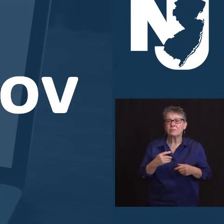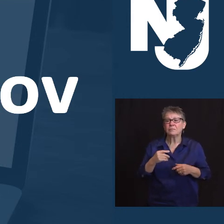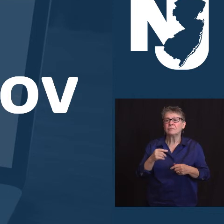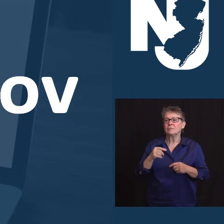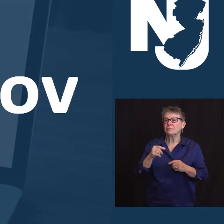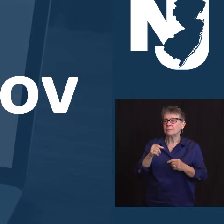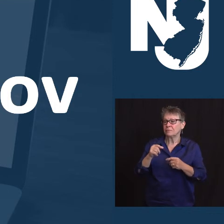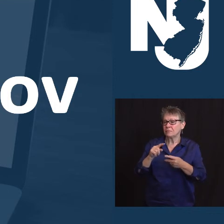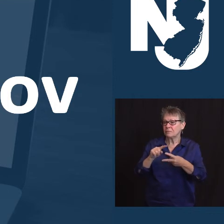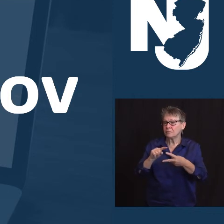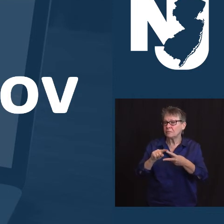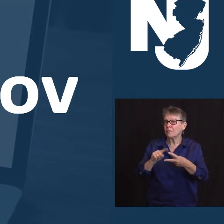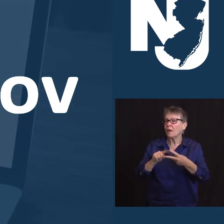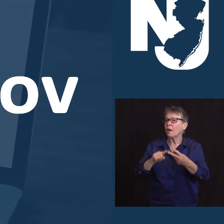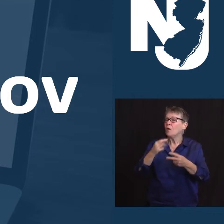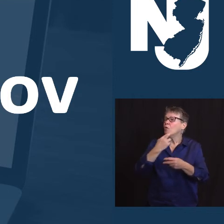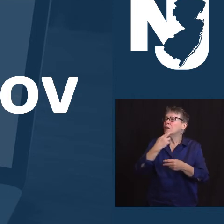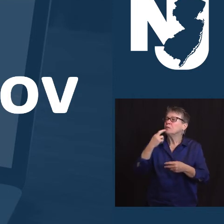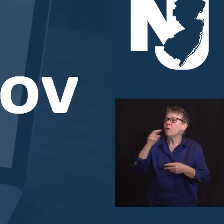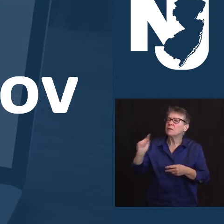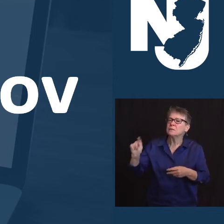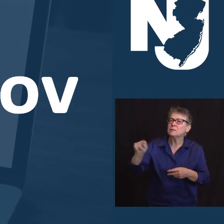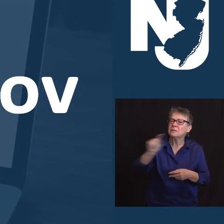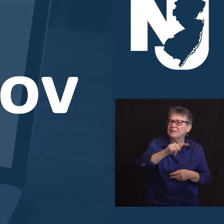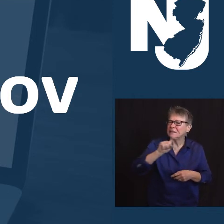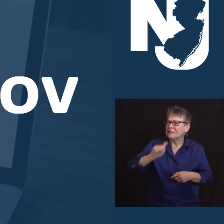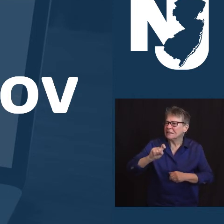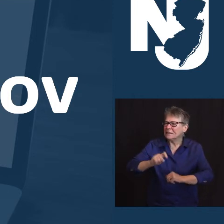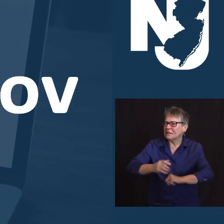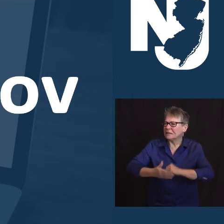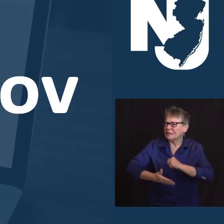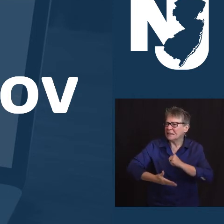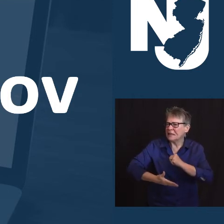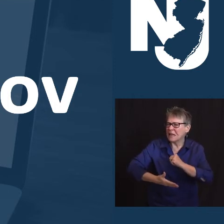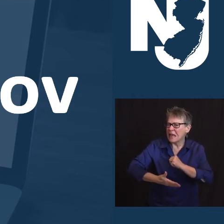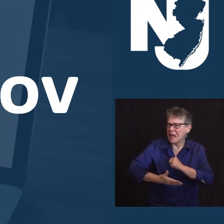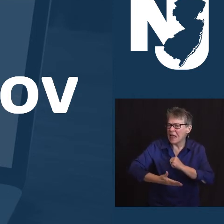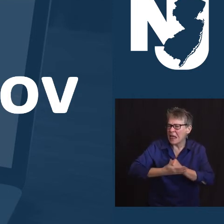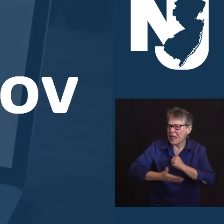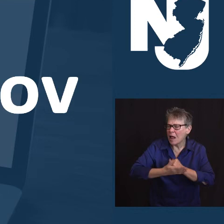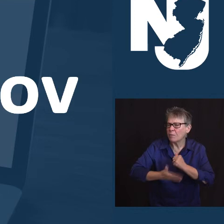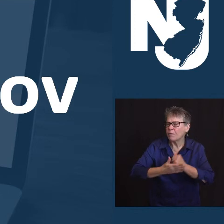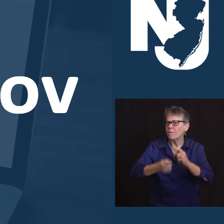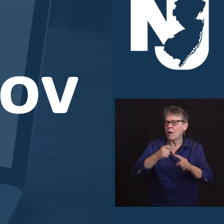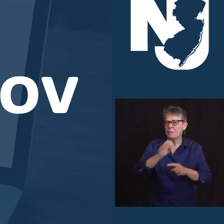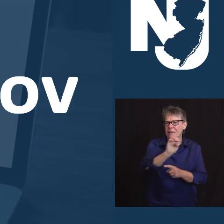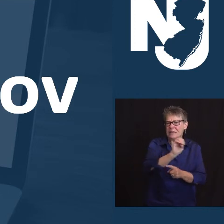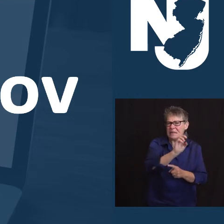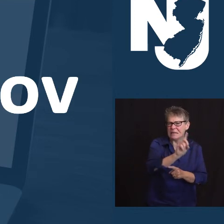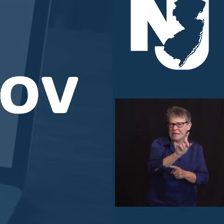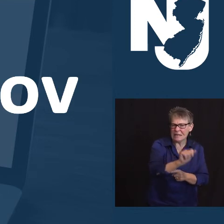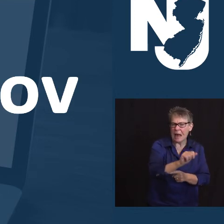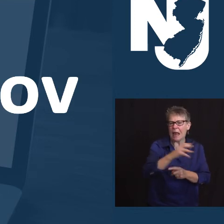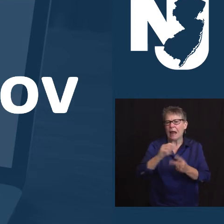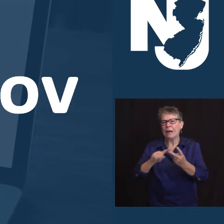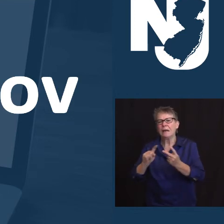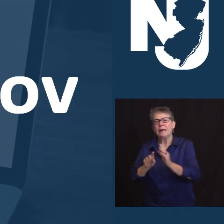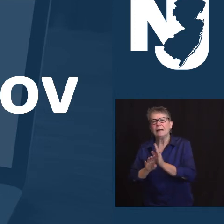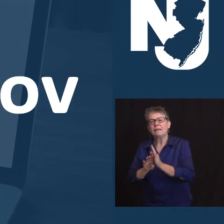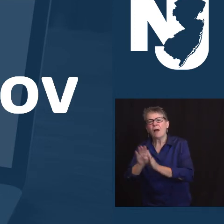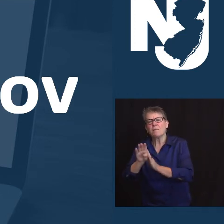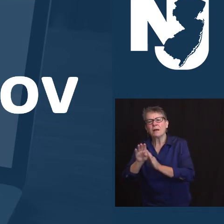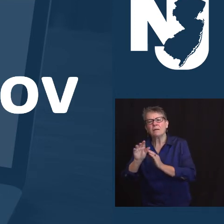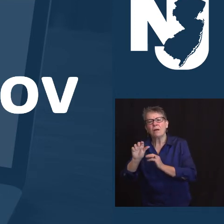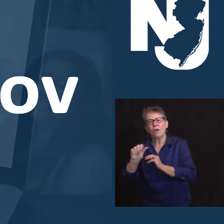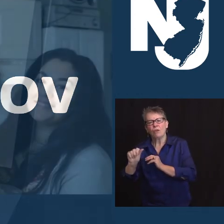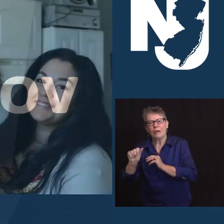the New Jersey Redevelopment Authority to help them stay strong for the point at which we can further expand indoor dining. One of